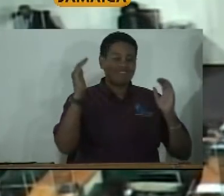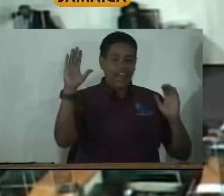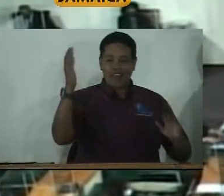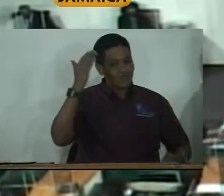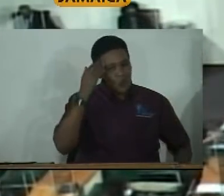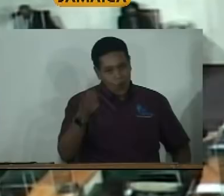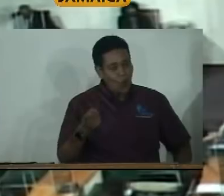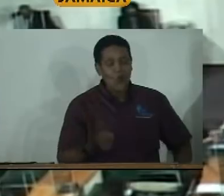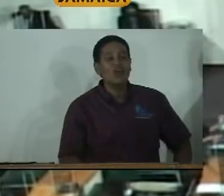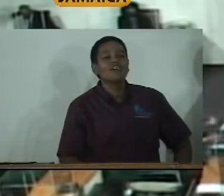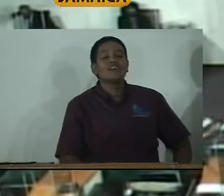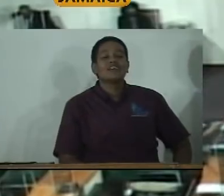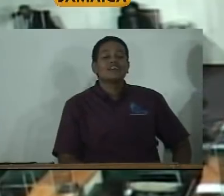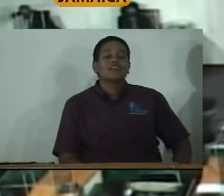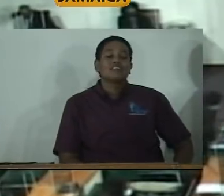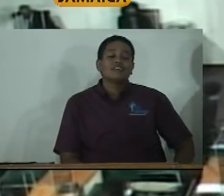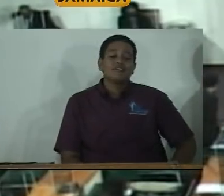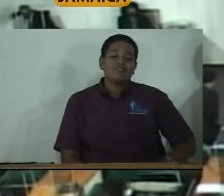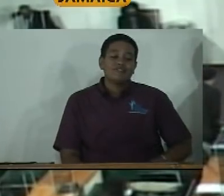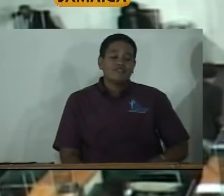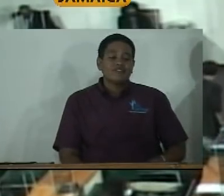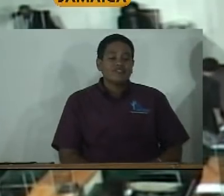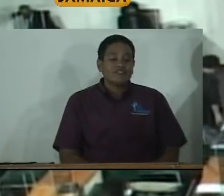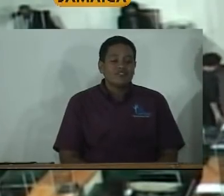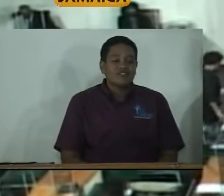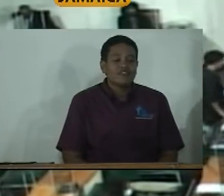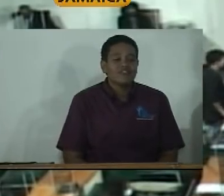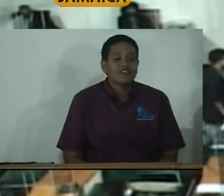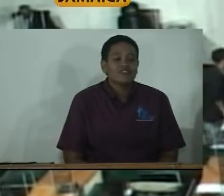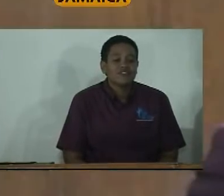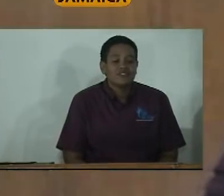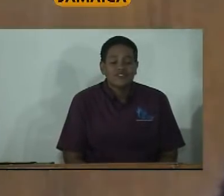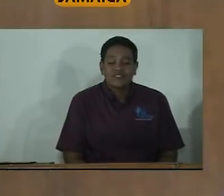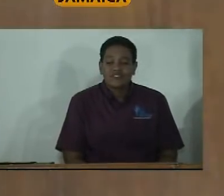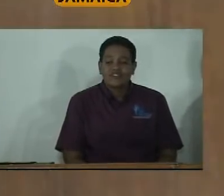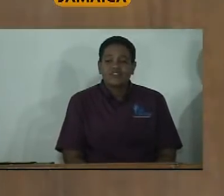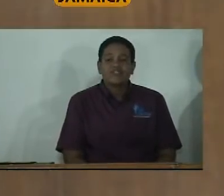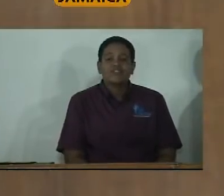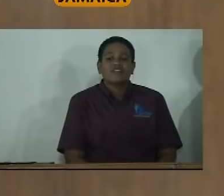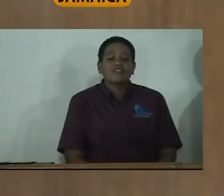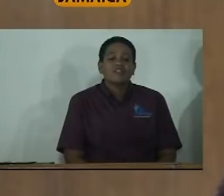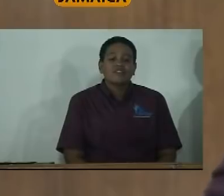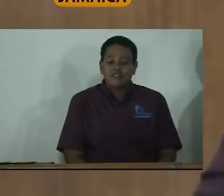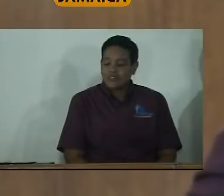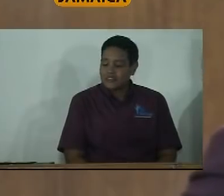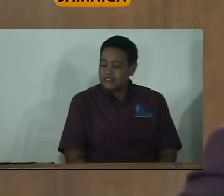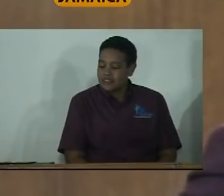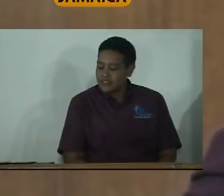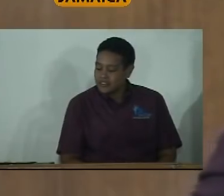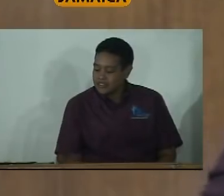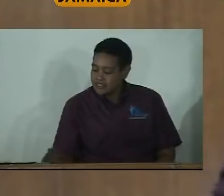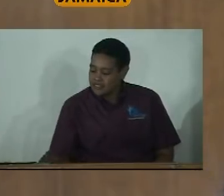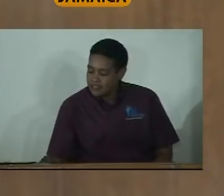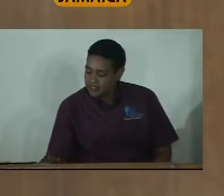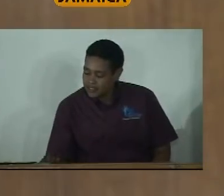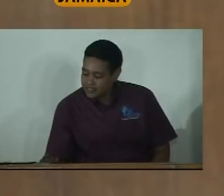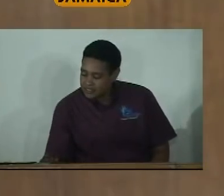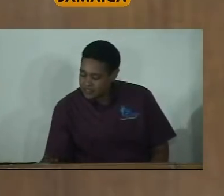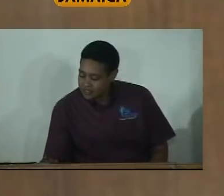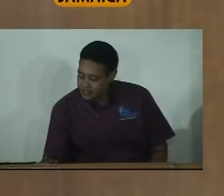If they could do that, it would become a great benefit to us as